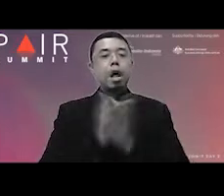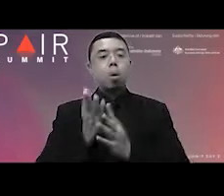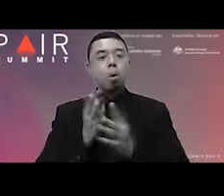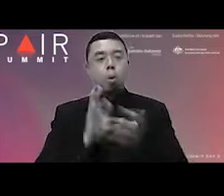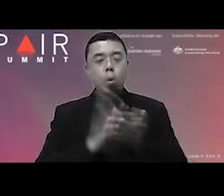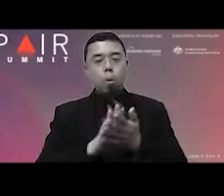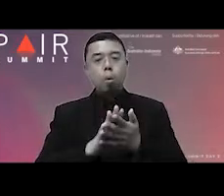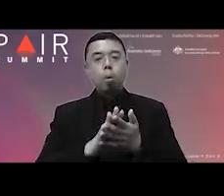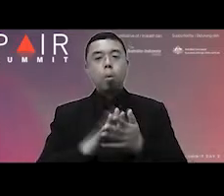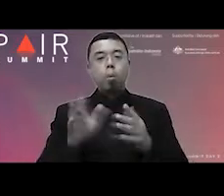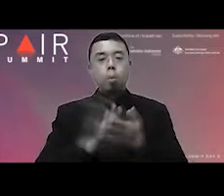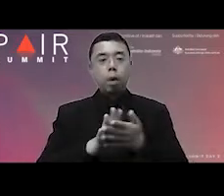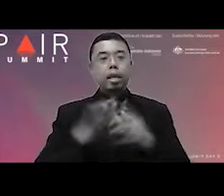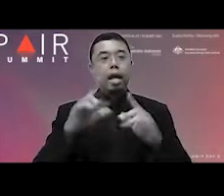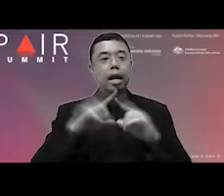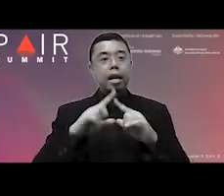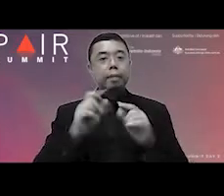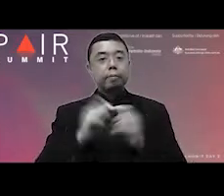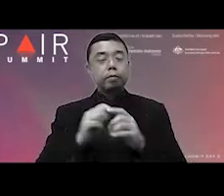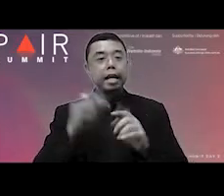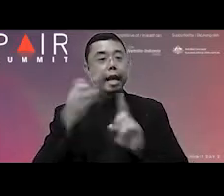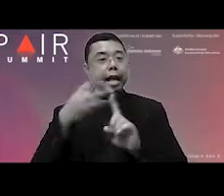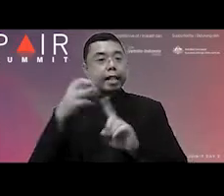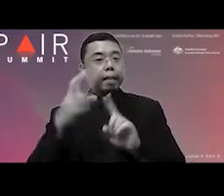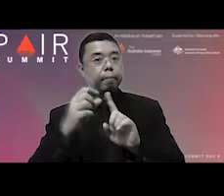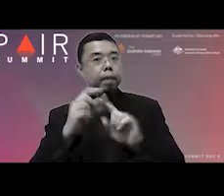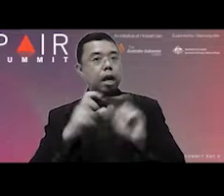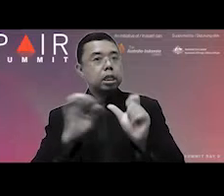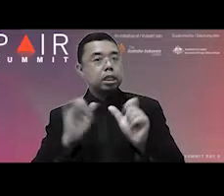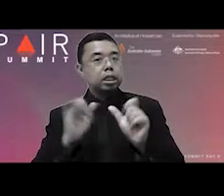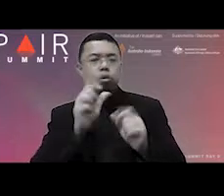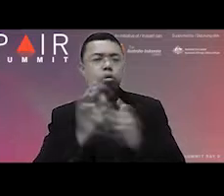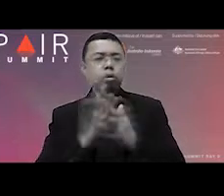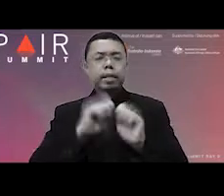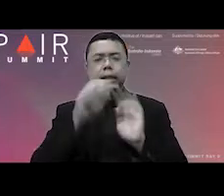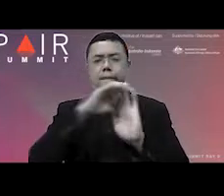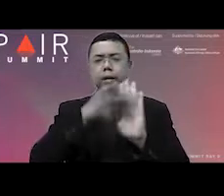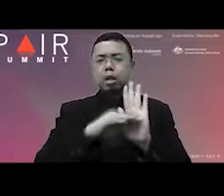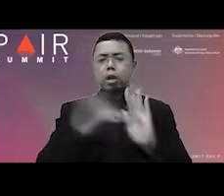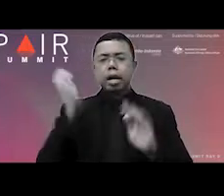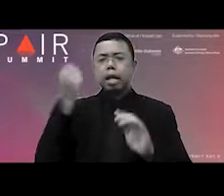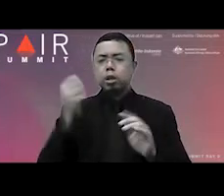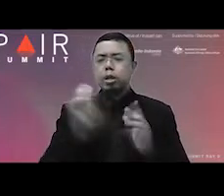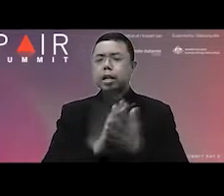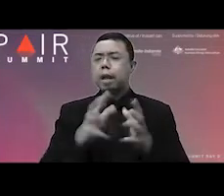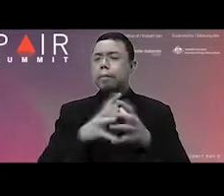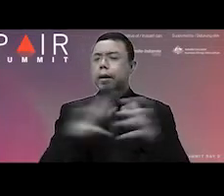standard, develop data protection policies, and develop the system for future needs.